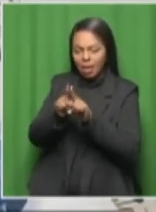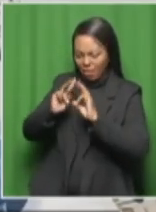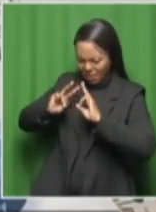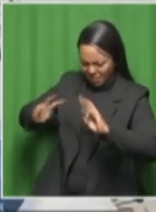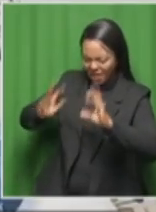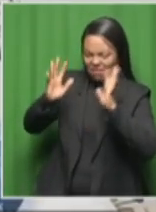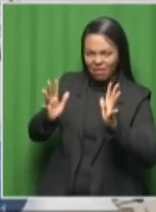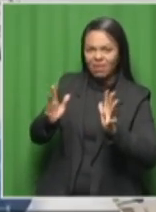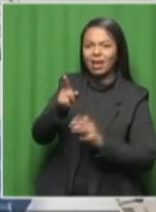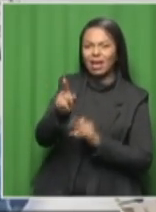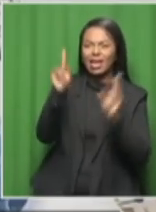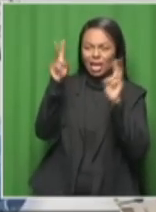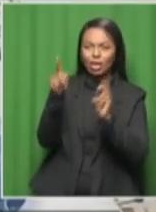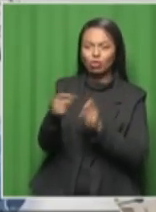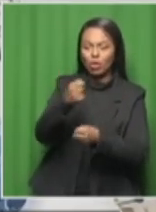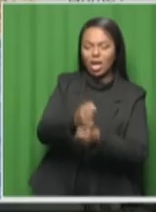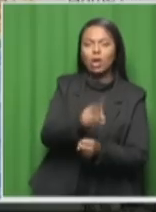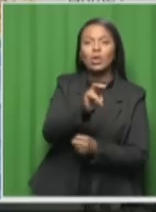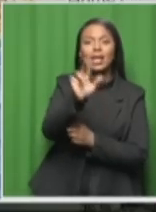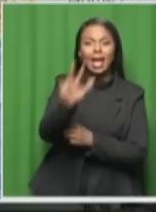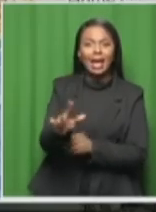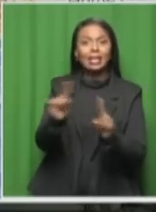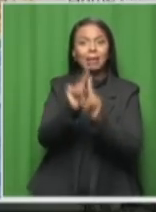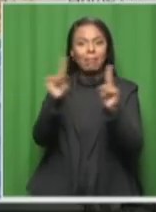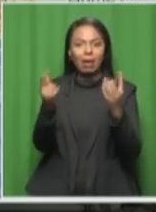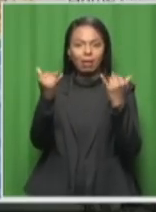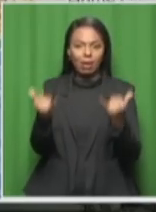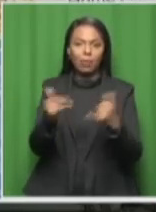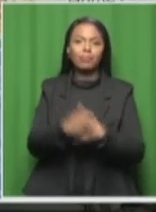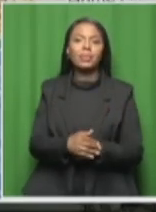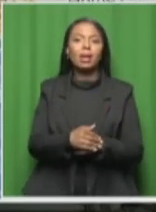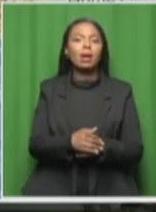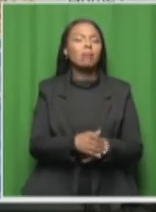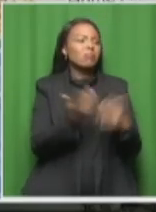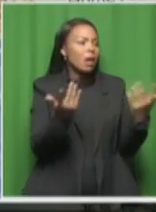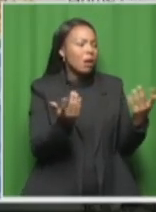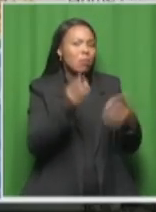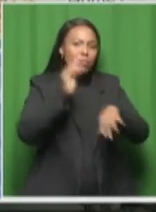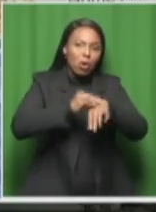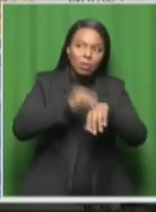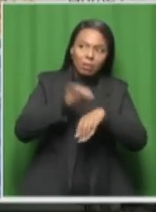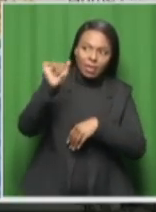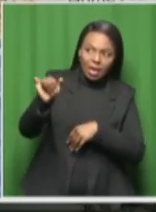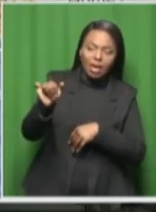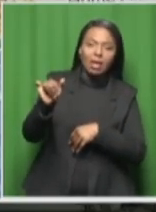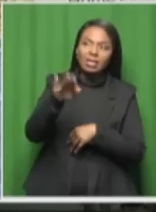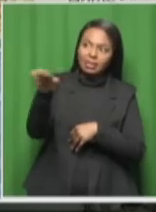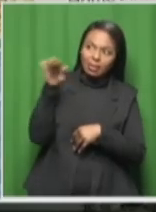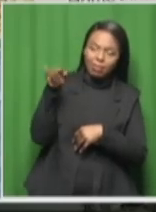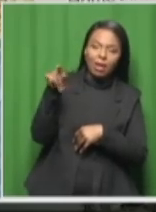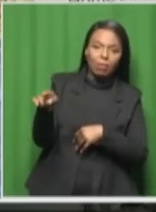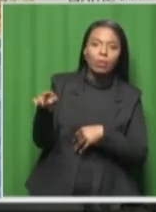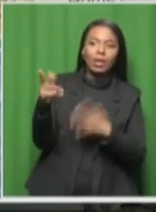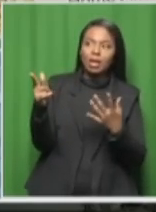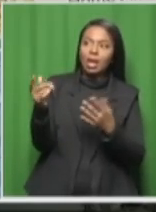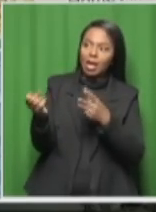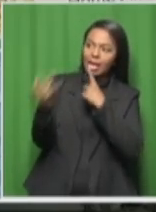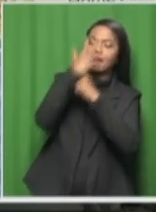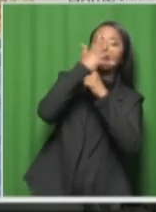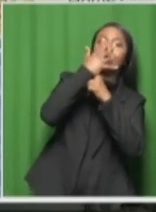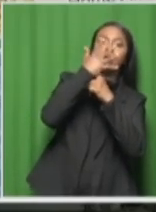in 2008. Minister? But it also coincided with the problems in Zimbabwe. So the